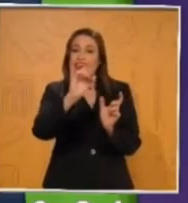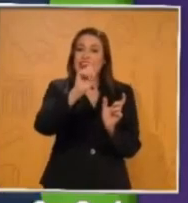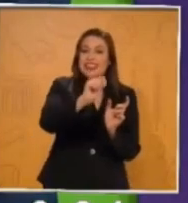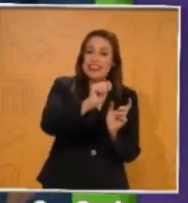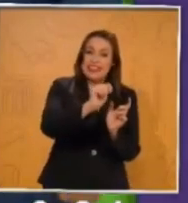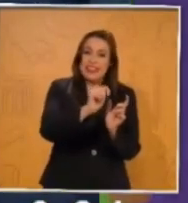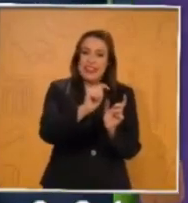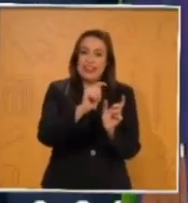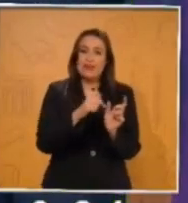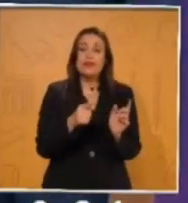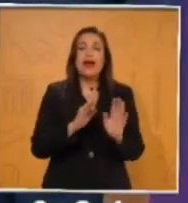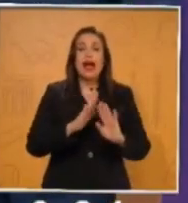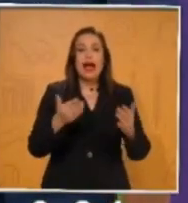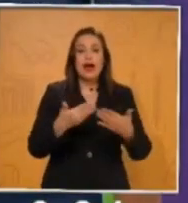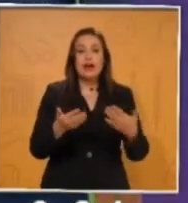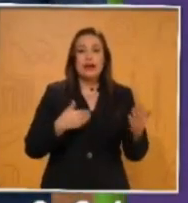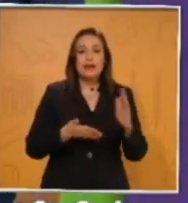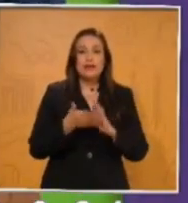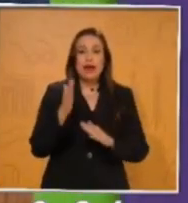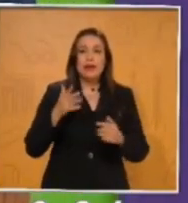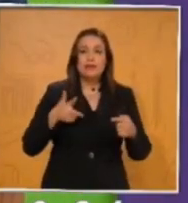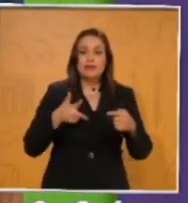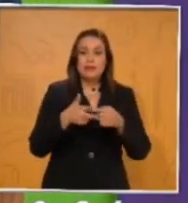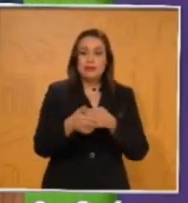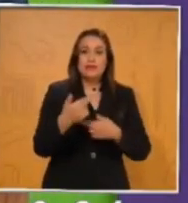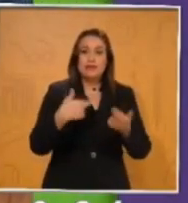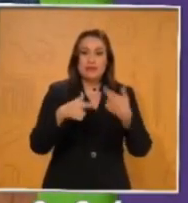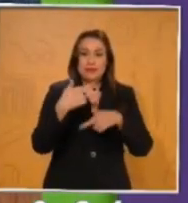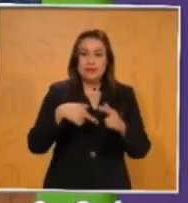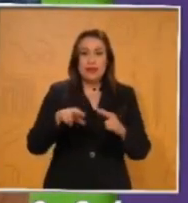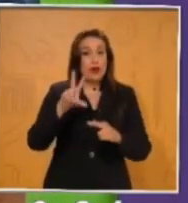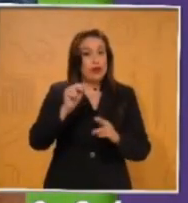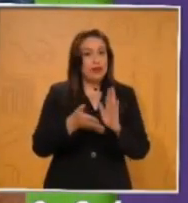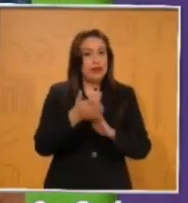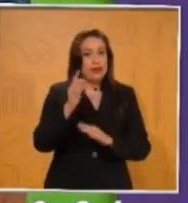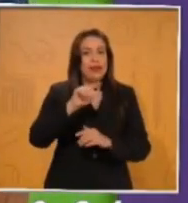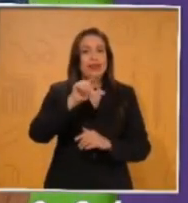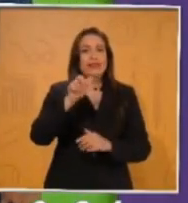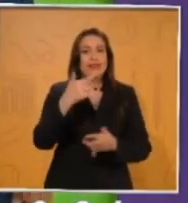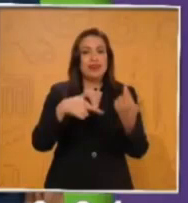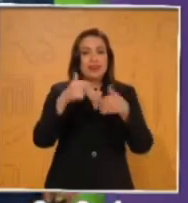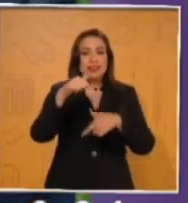have a commercial break, one more time, don't go, and we will be back.